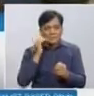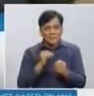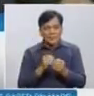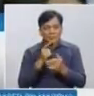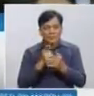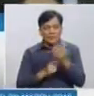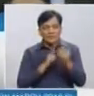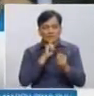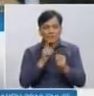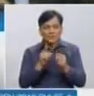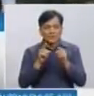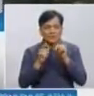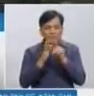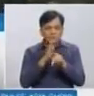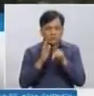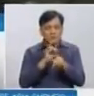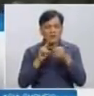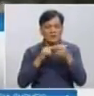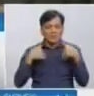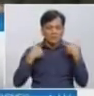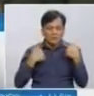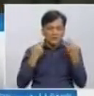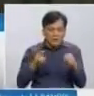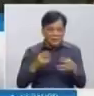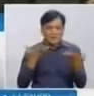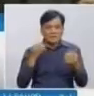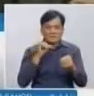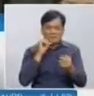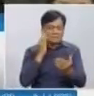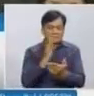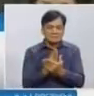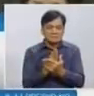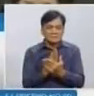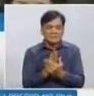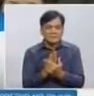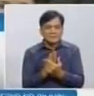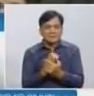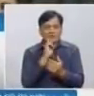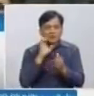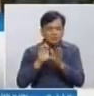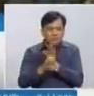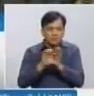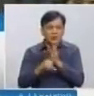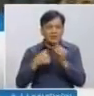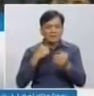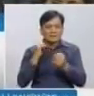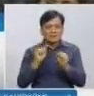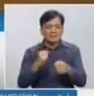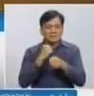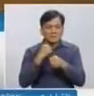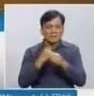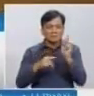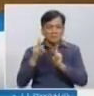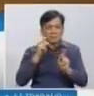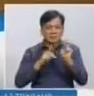what crimes can do to the youth of this country if not stopped. Crimes can make human